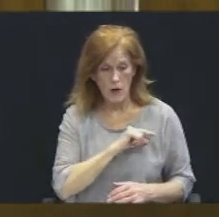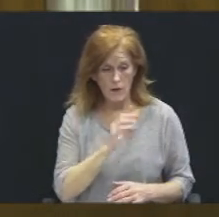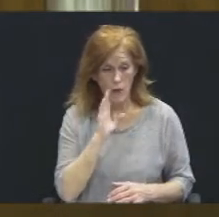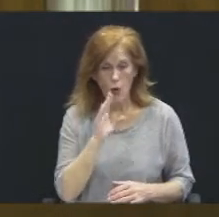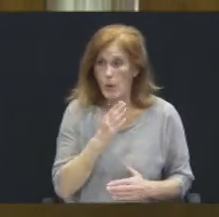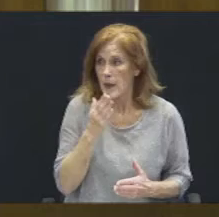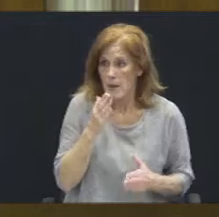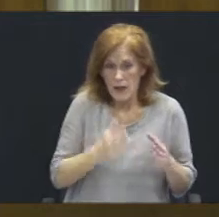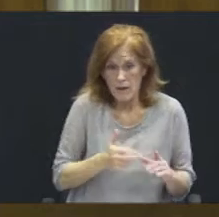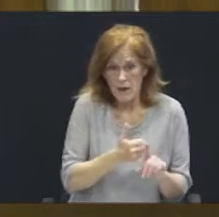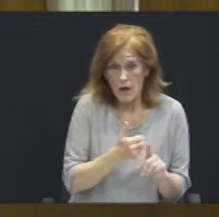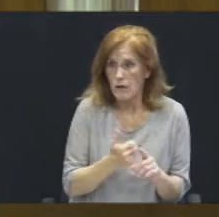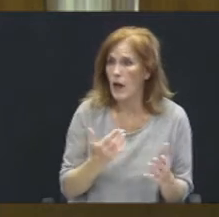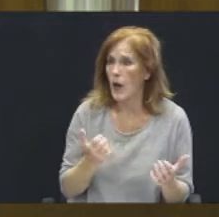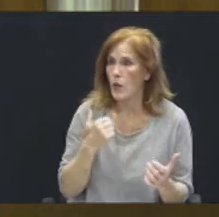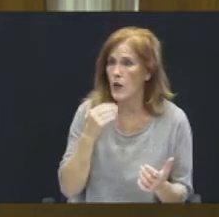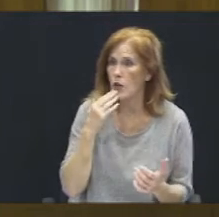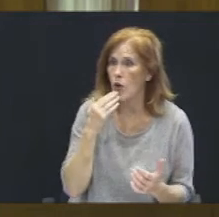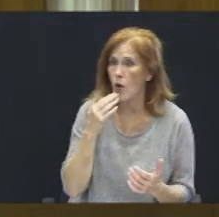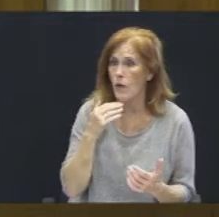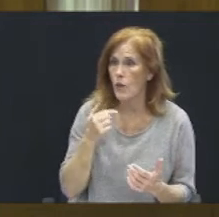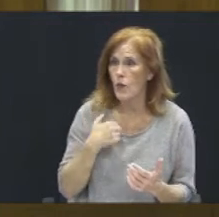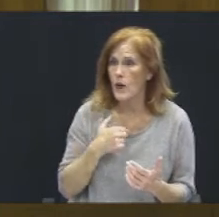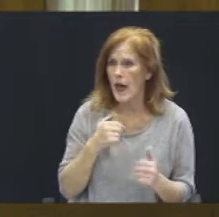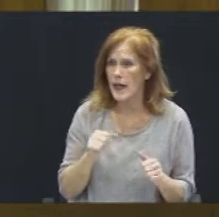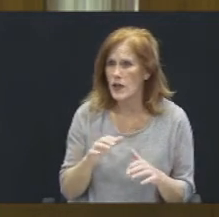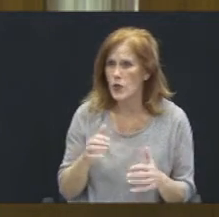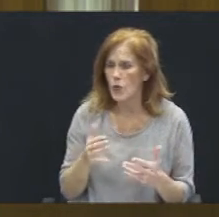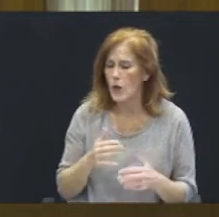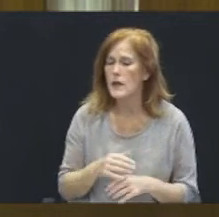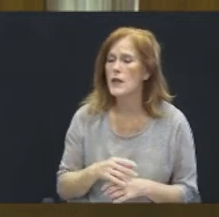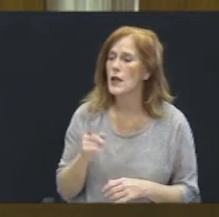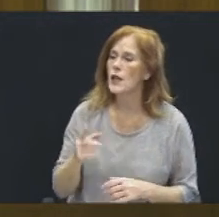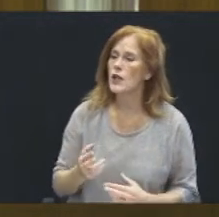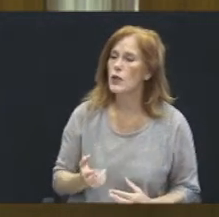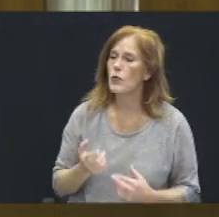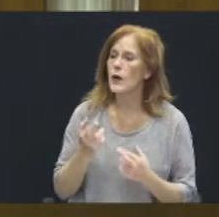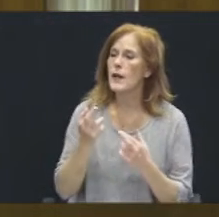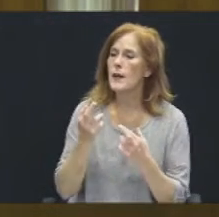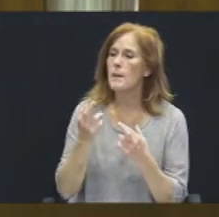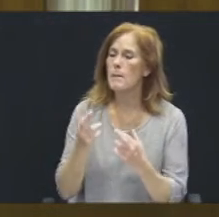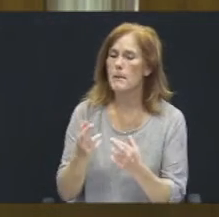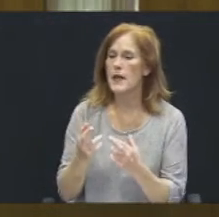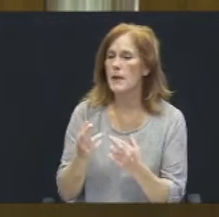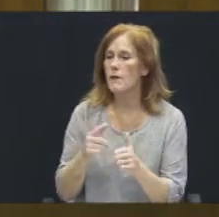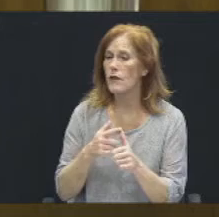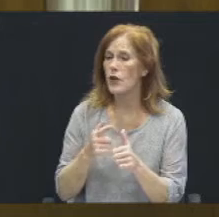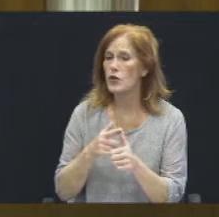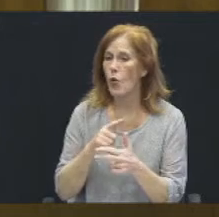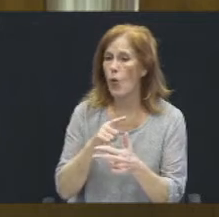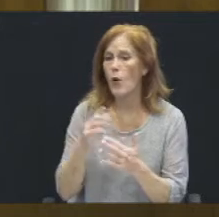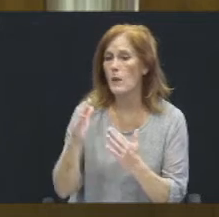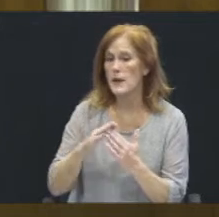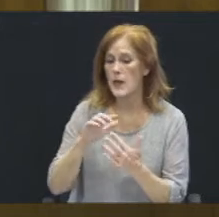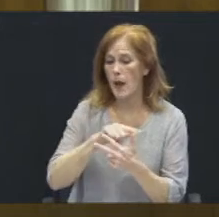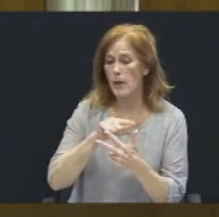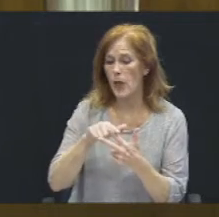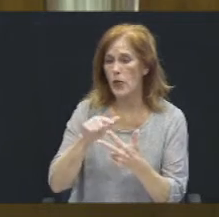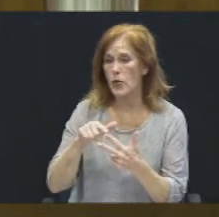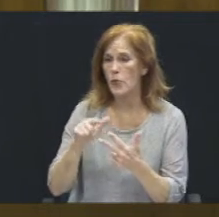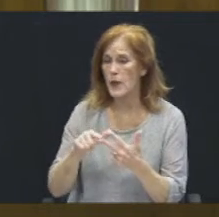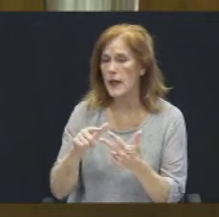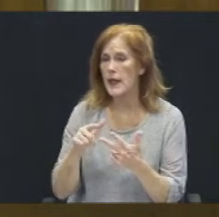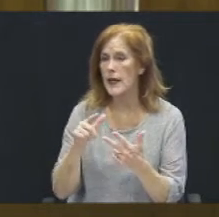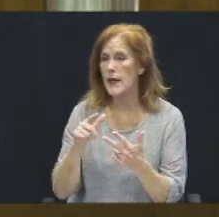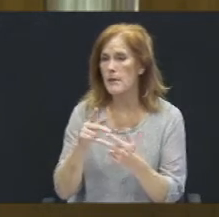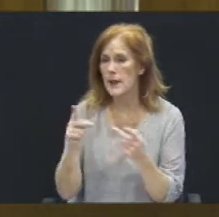wants to find out, what do you recommend is like their first or their top three places to call and connect and get that